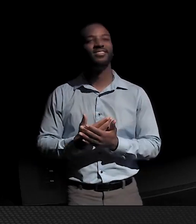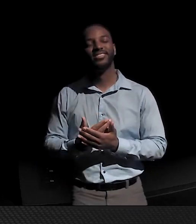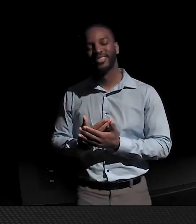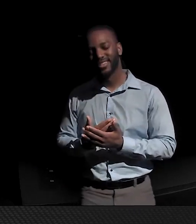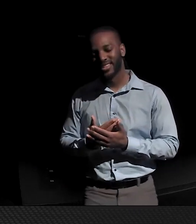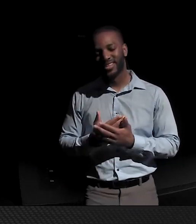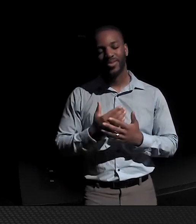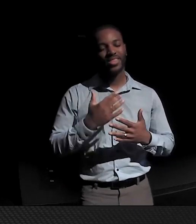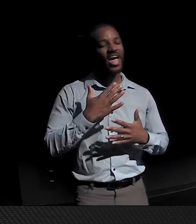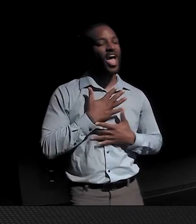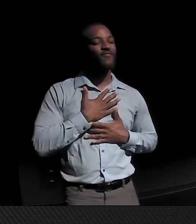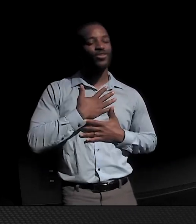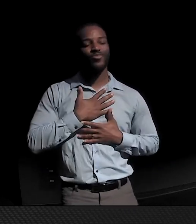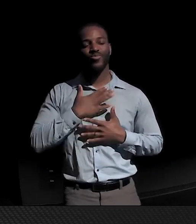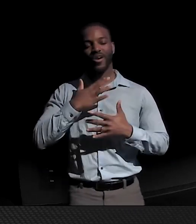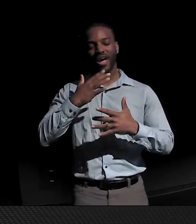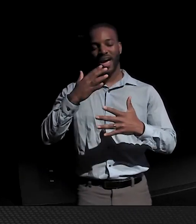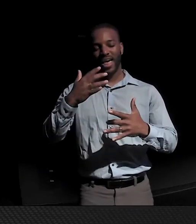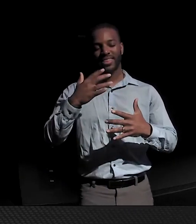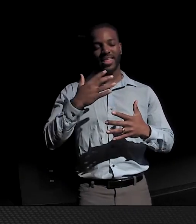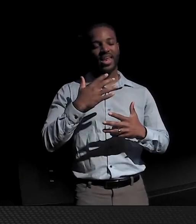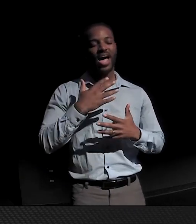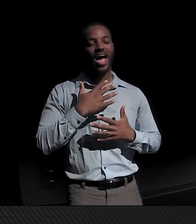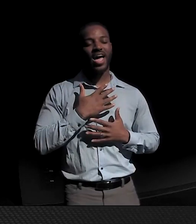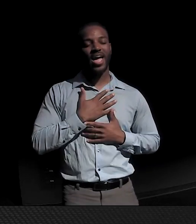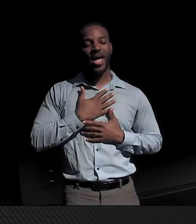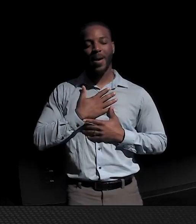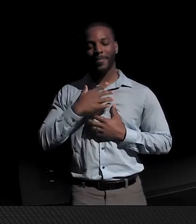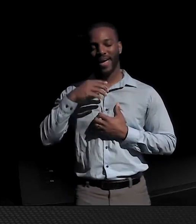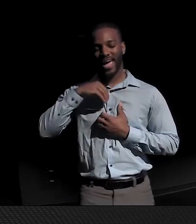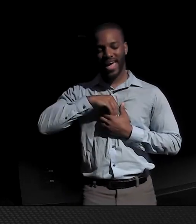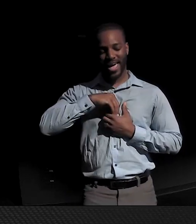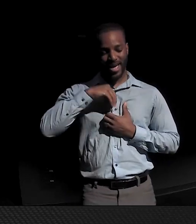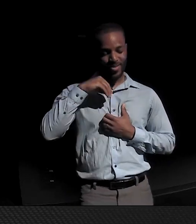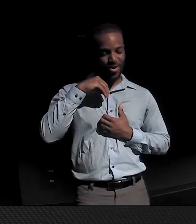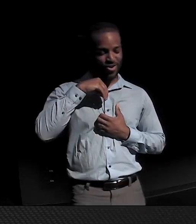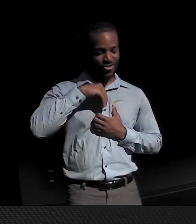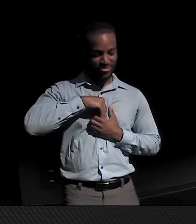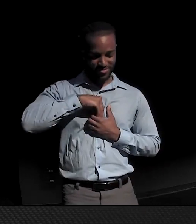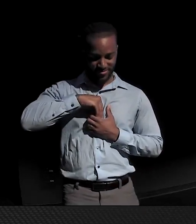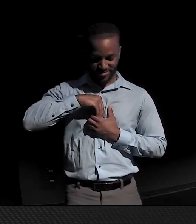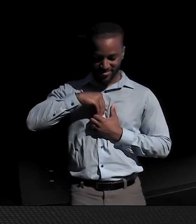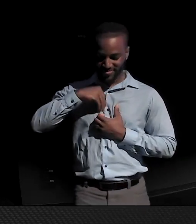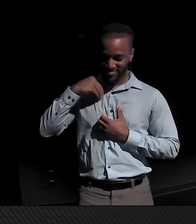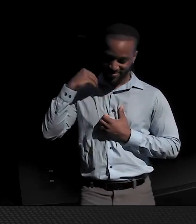good. With every breath that I am